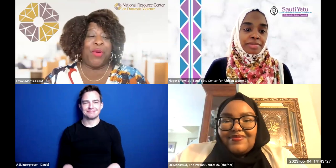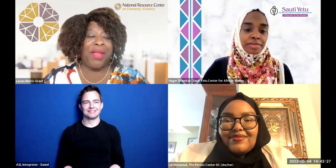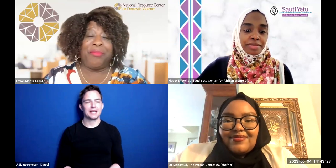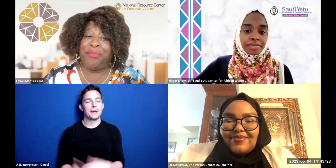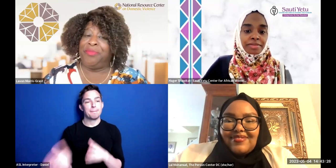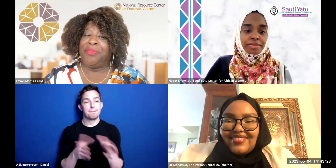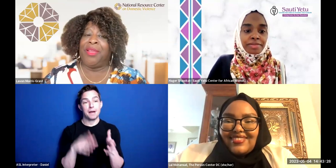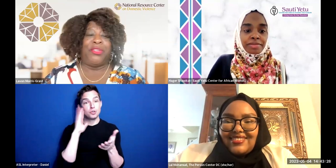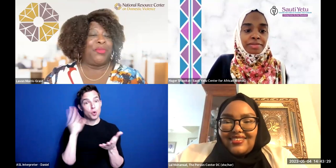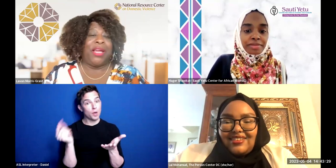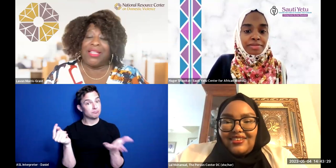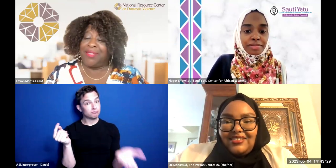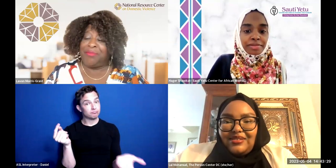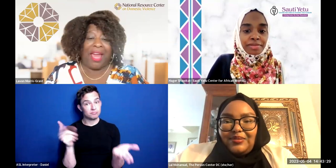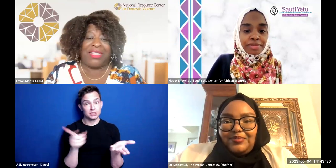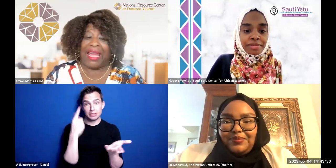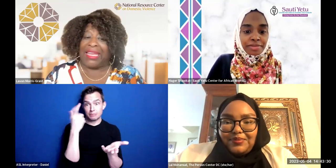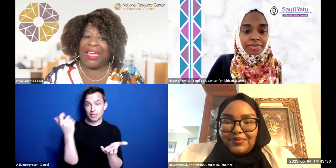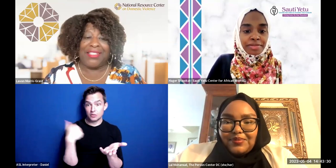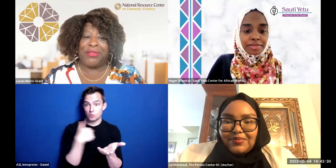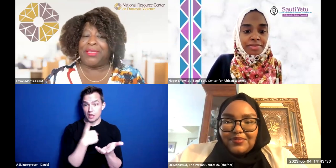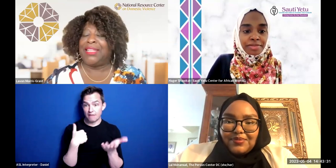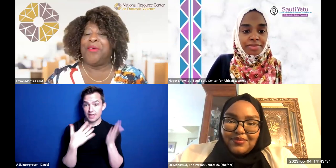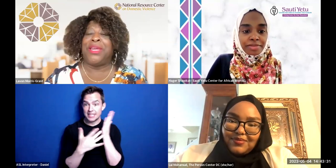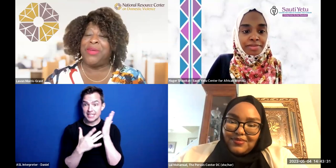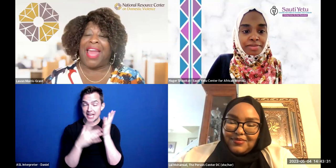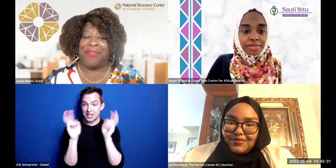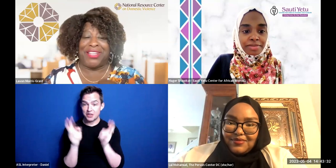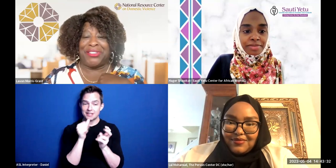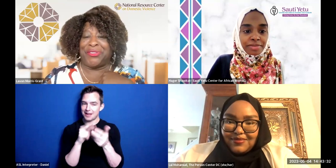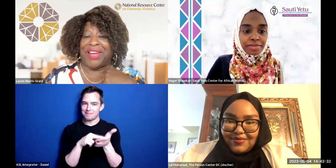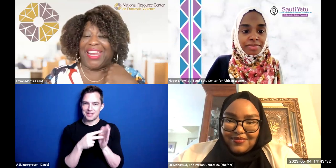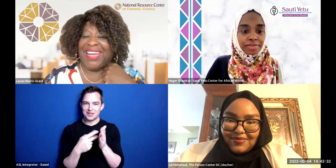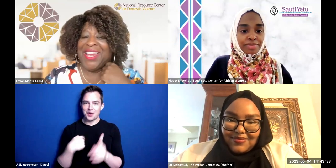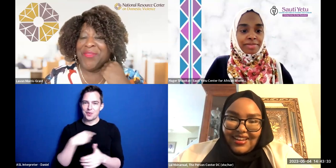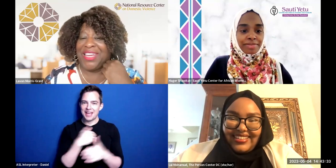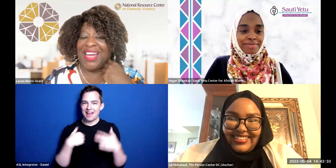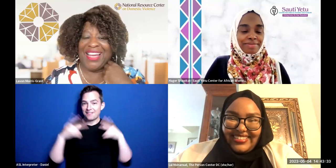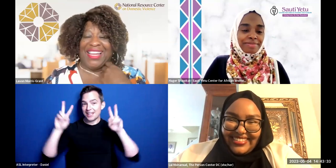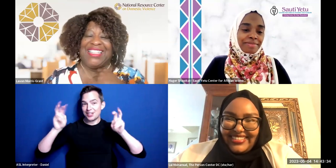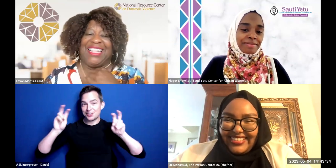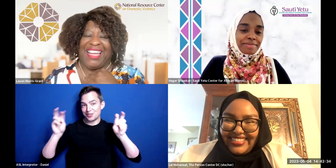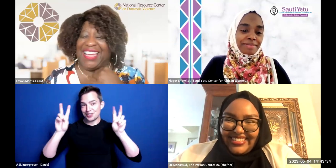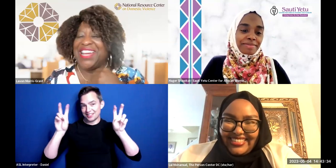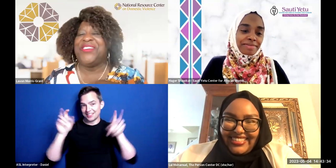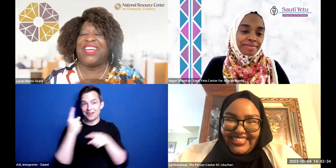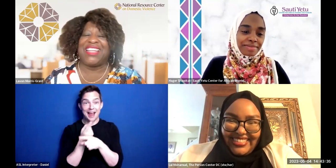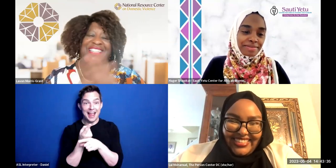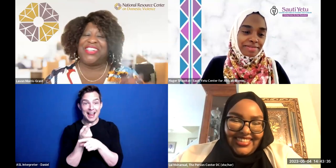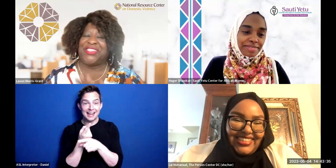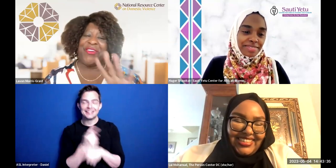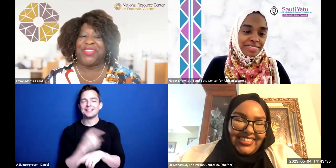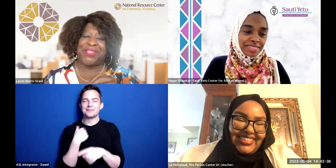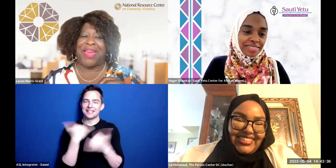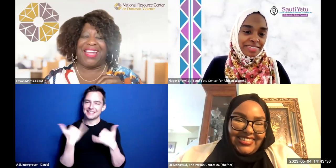But you know what? Just because we have techie issues, it don't mean we have issues, right? Because we can